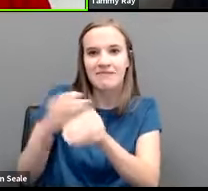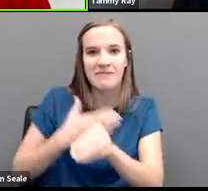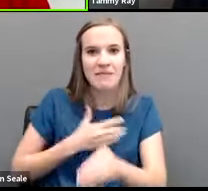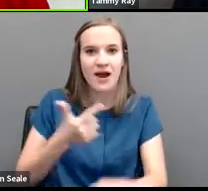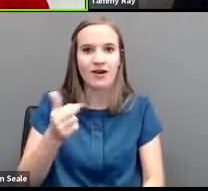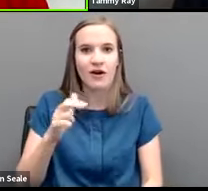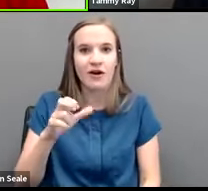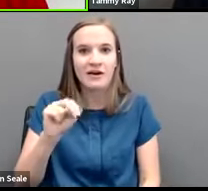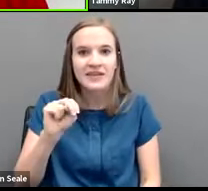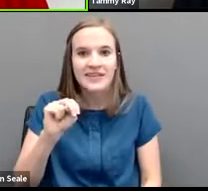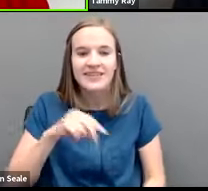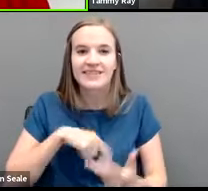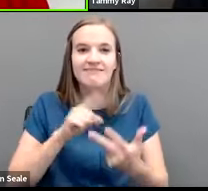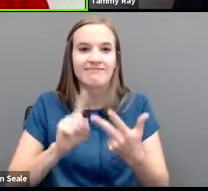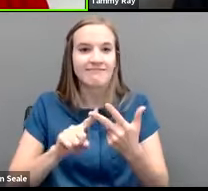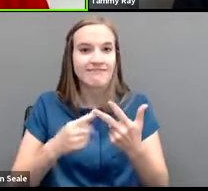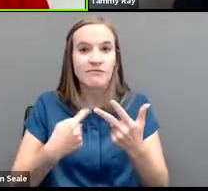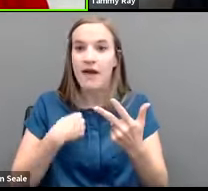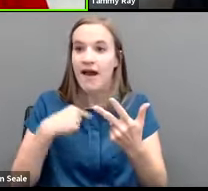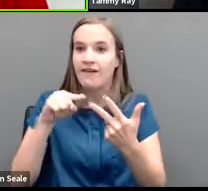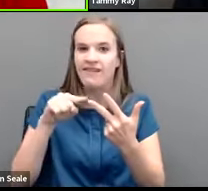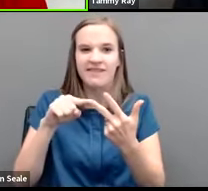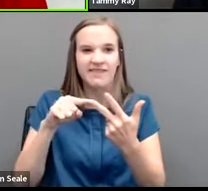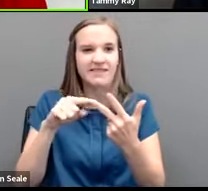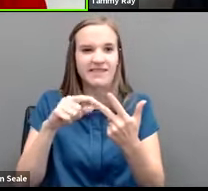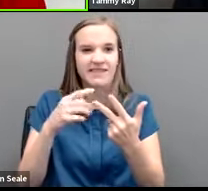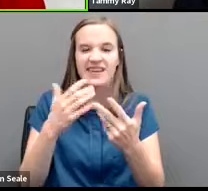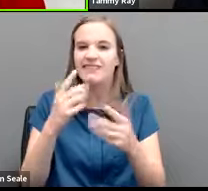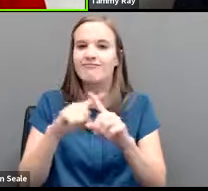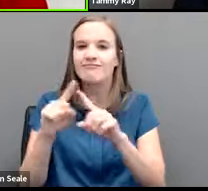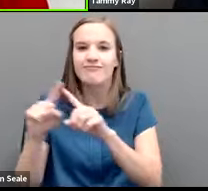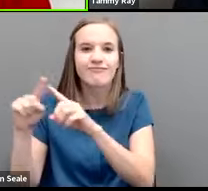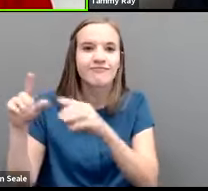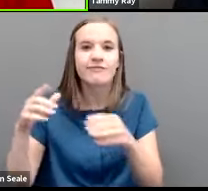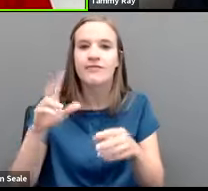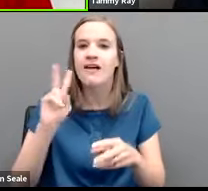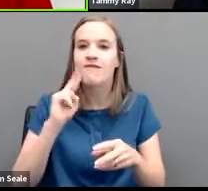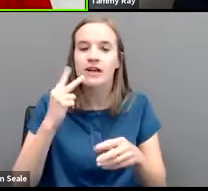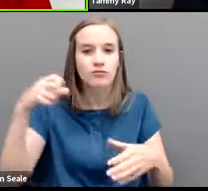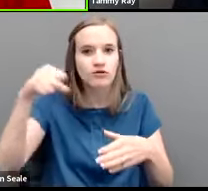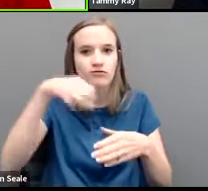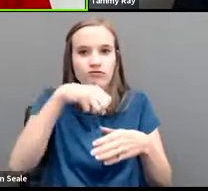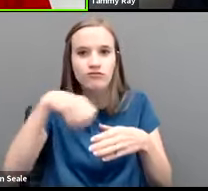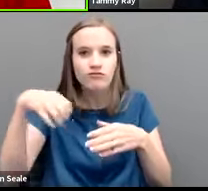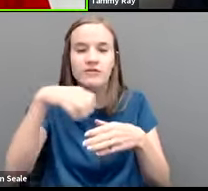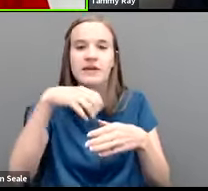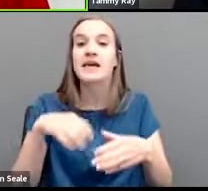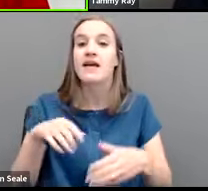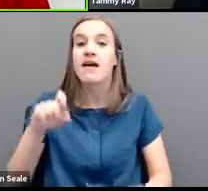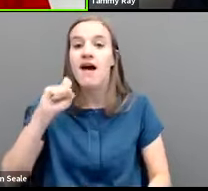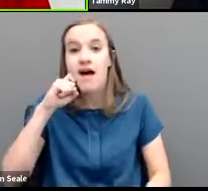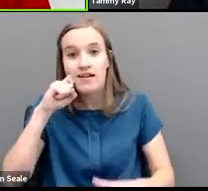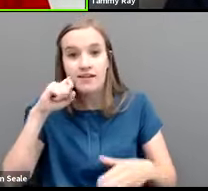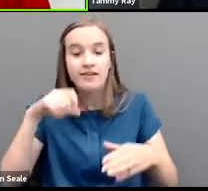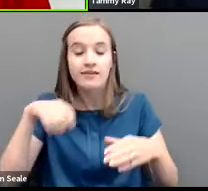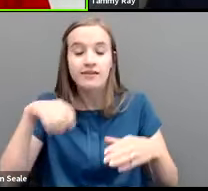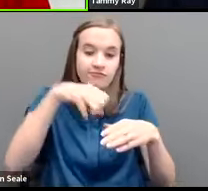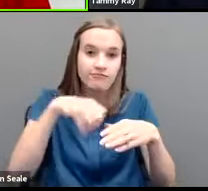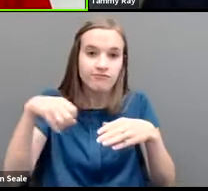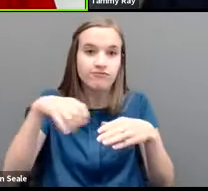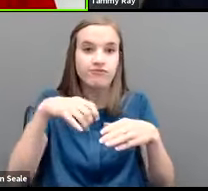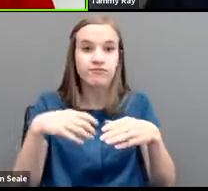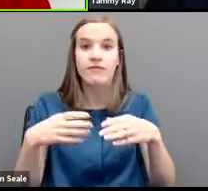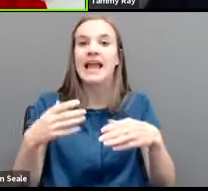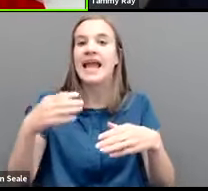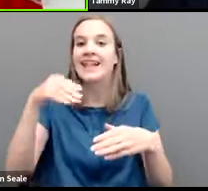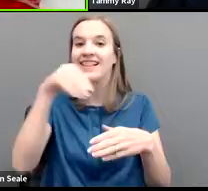some onions from my garden, and I've made this really good mix and topped it with some Parmesan cheese because